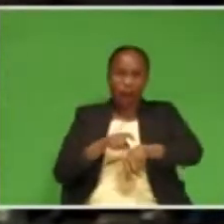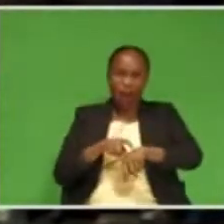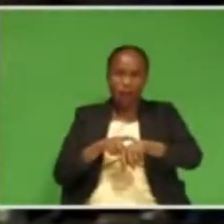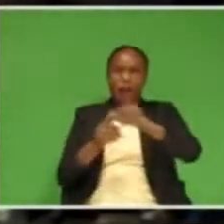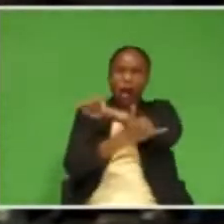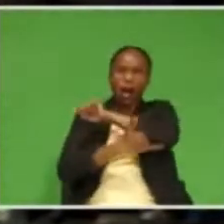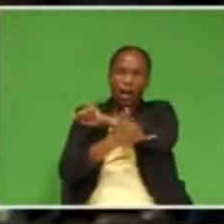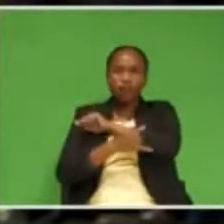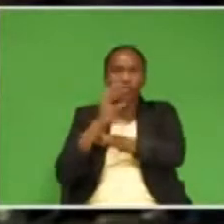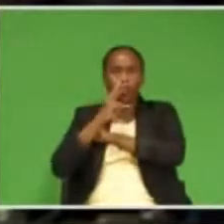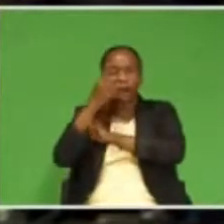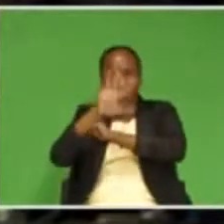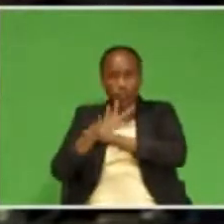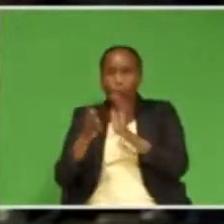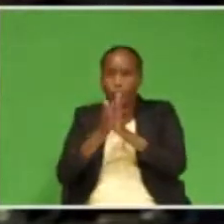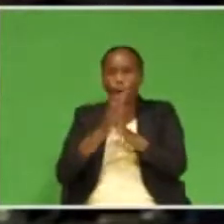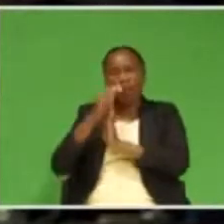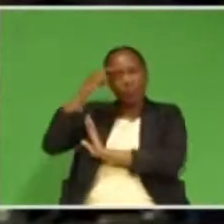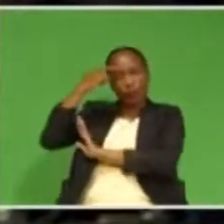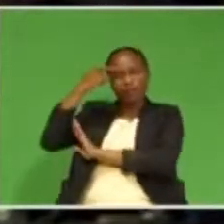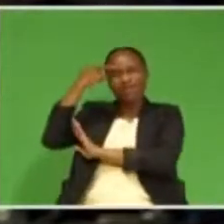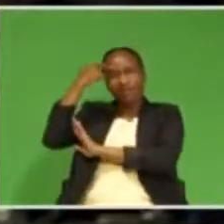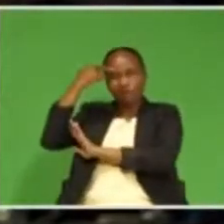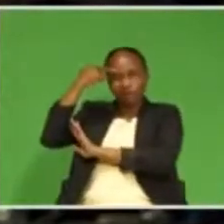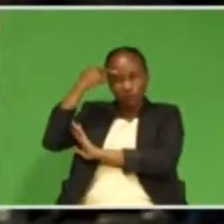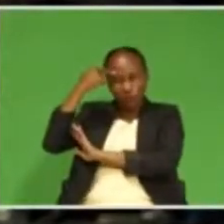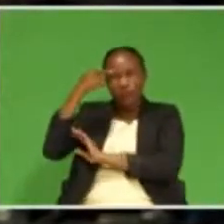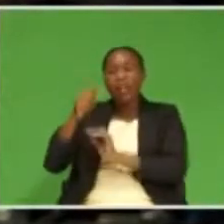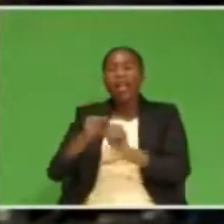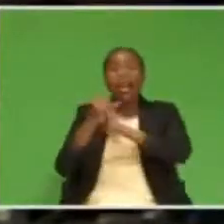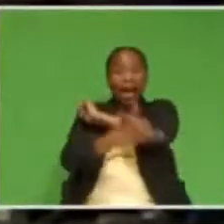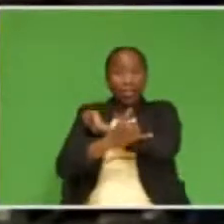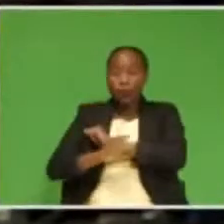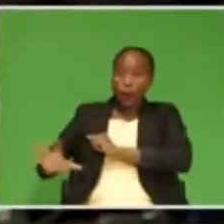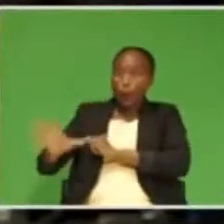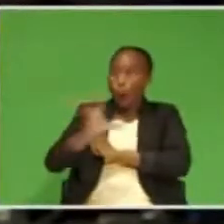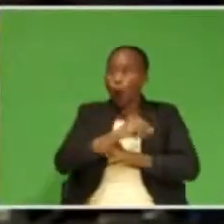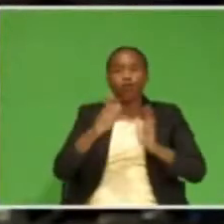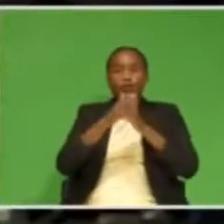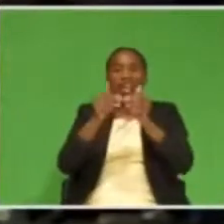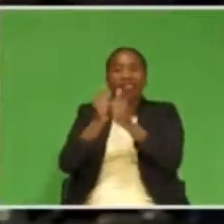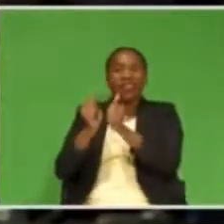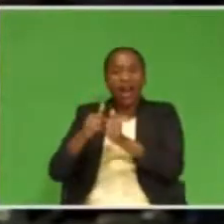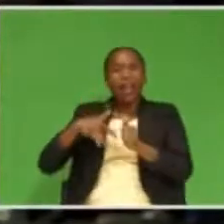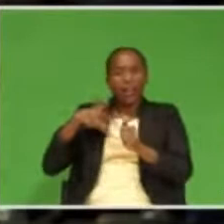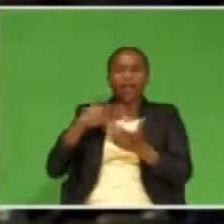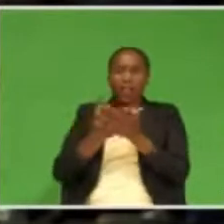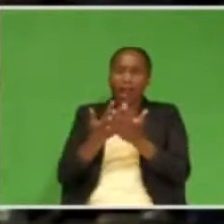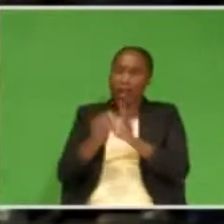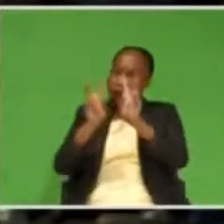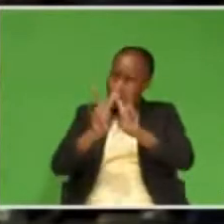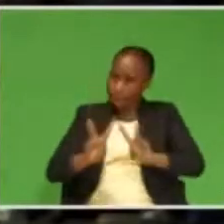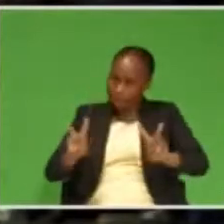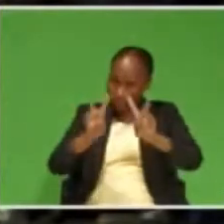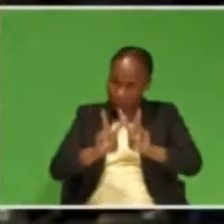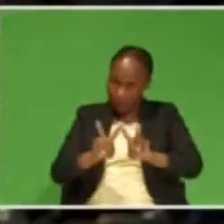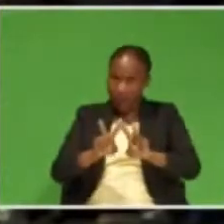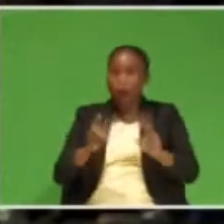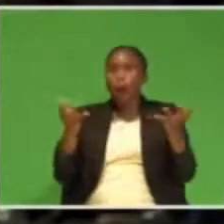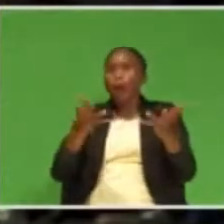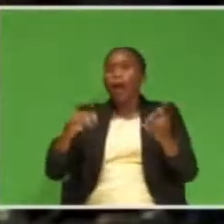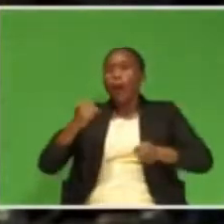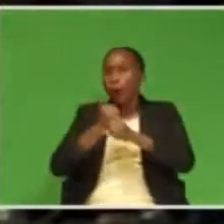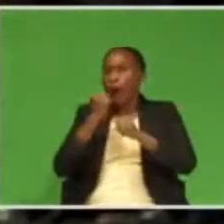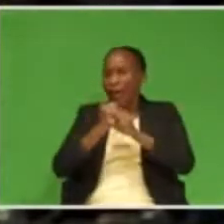a country in which we could live together in peace, in which we could work together